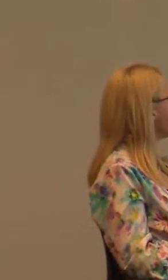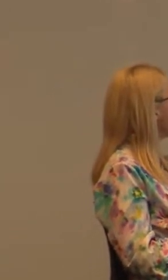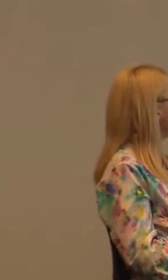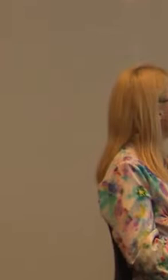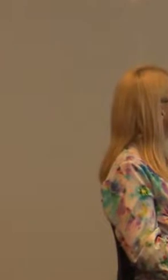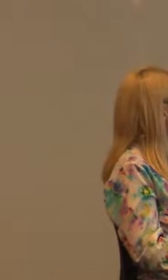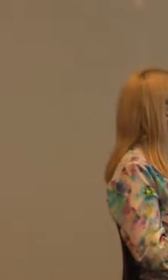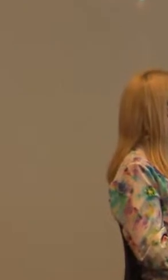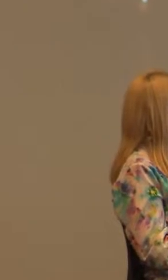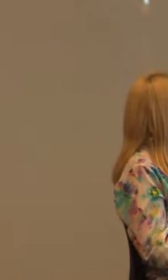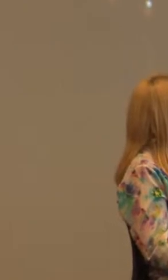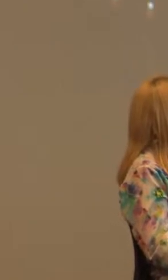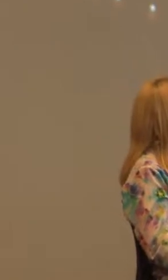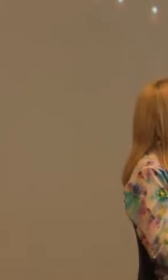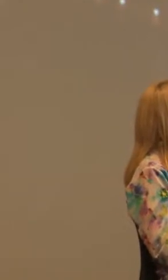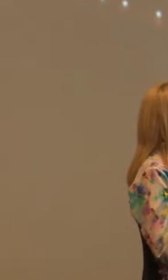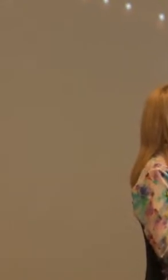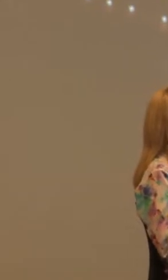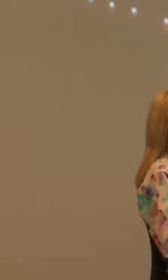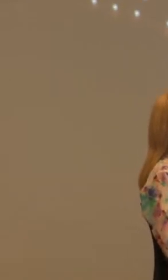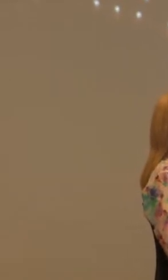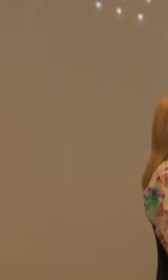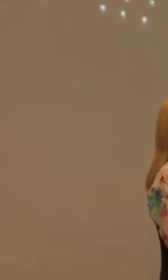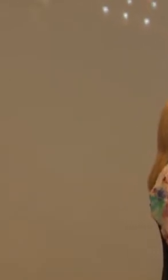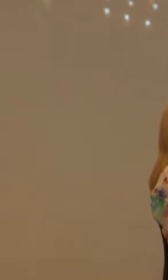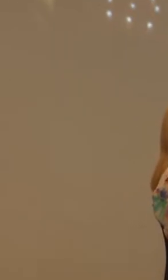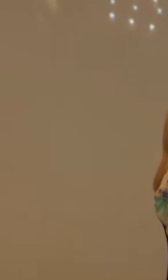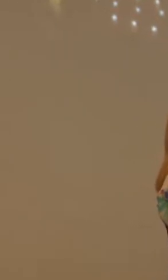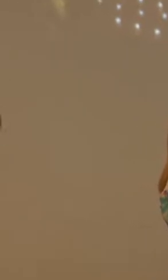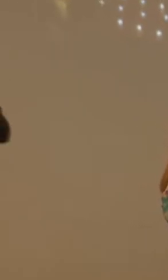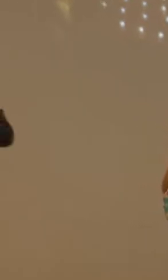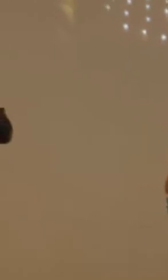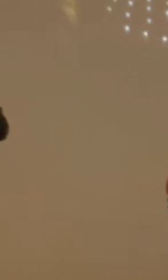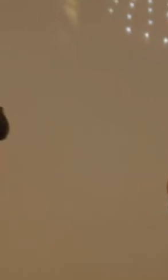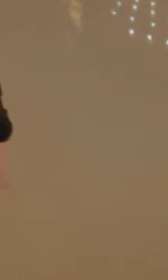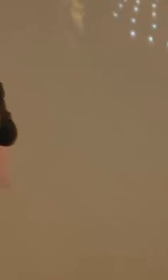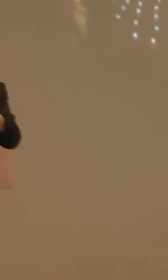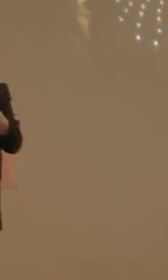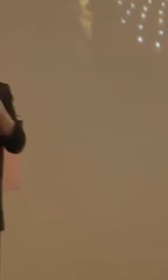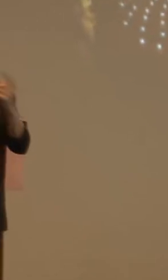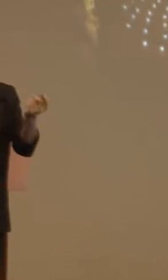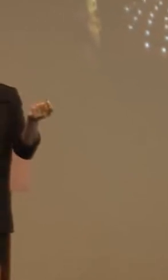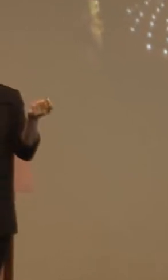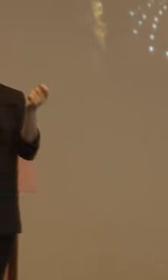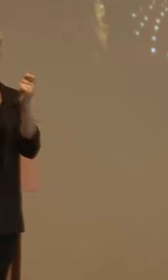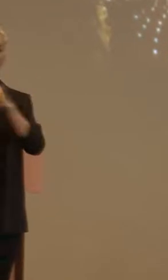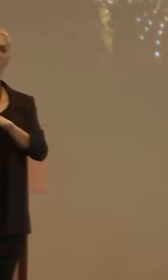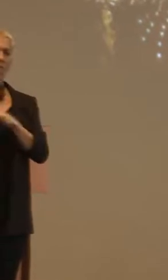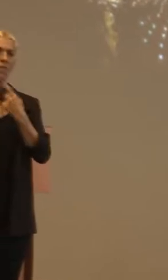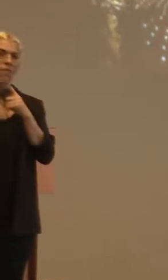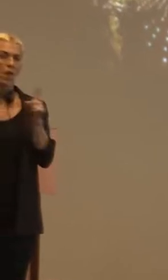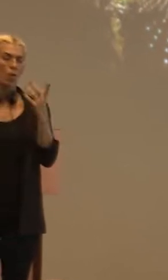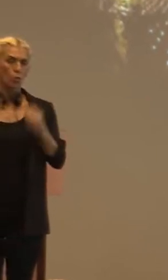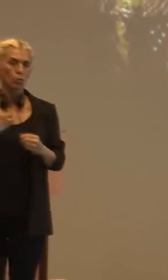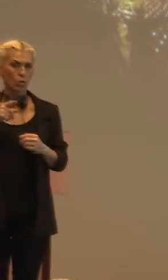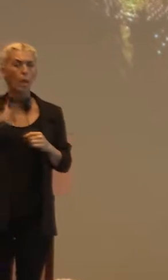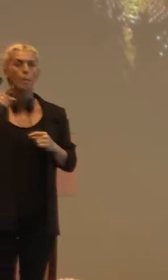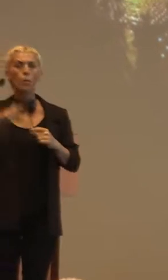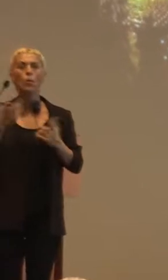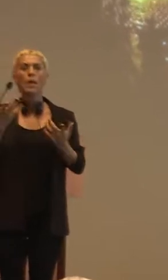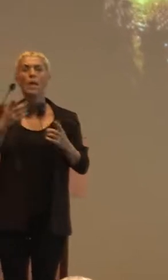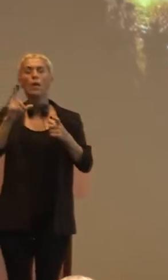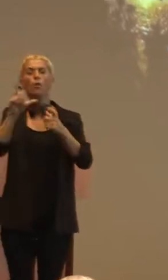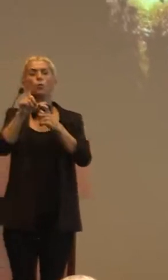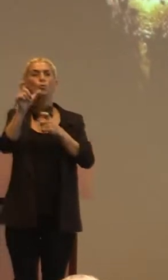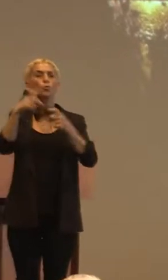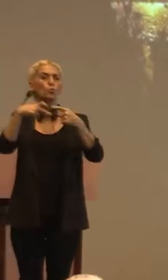culture and life to something different so that architectural design will turn the society